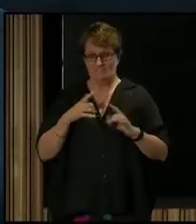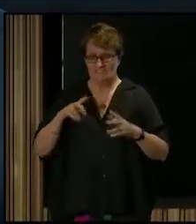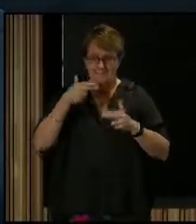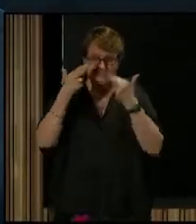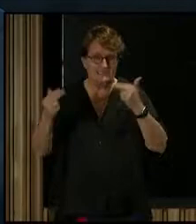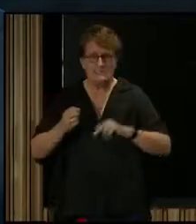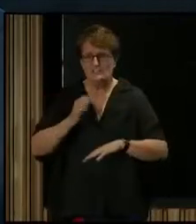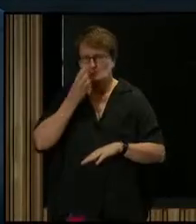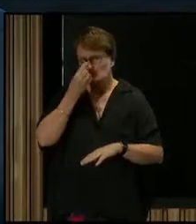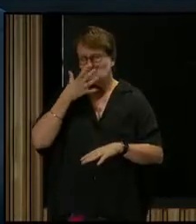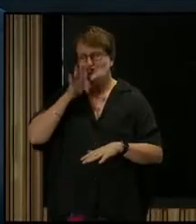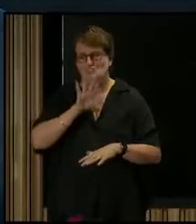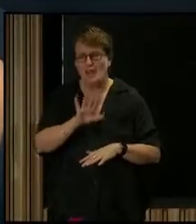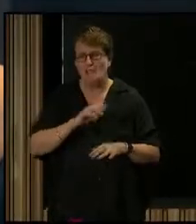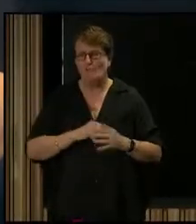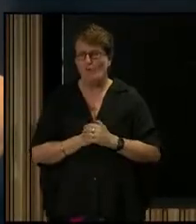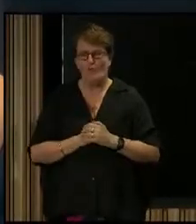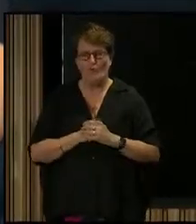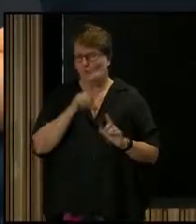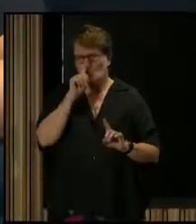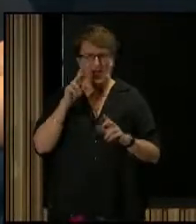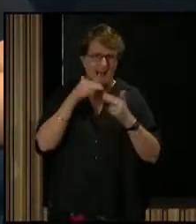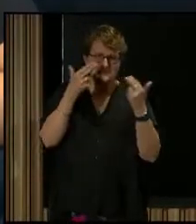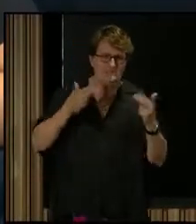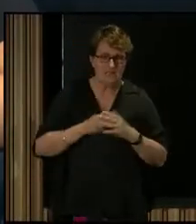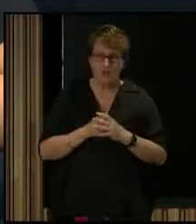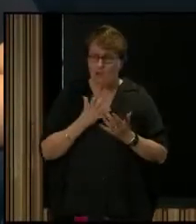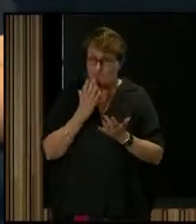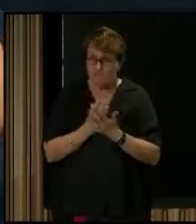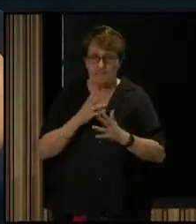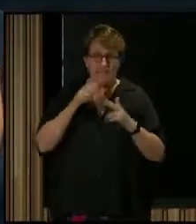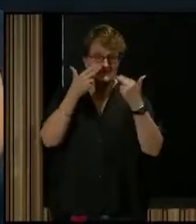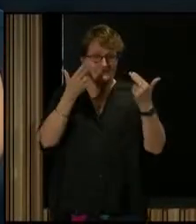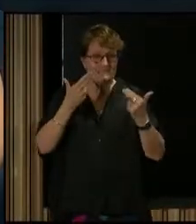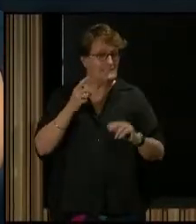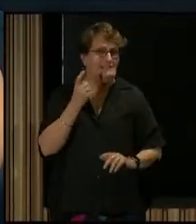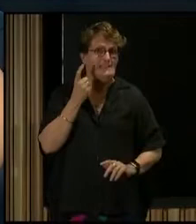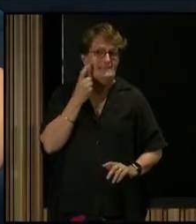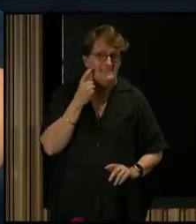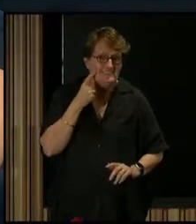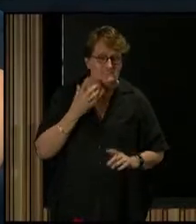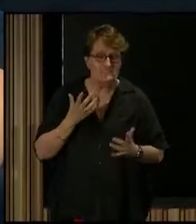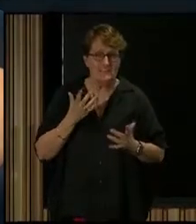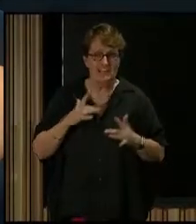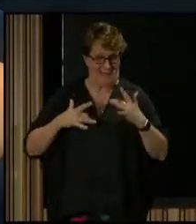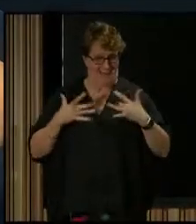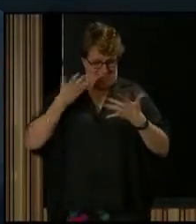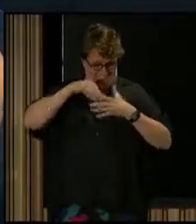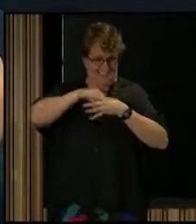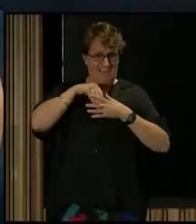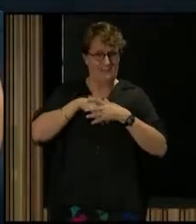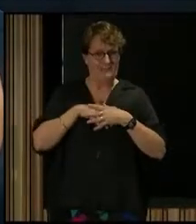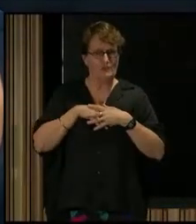you're not the best, you should never do it. In fact, singing is really easy and it lives inside all of you. And it is, we've